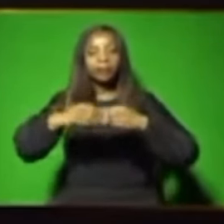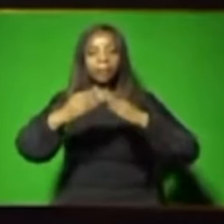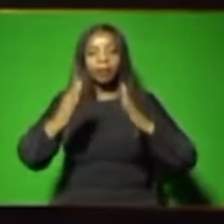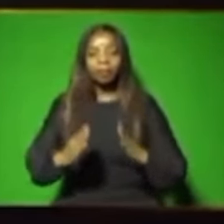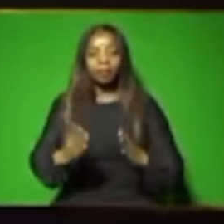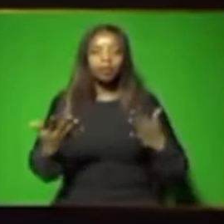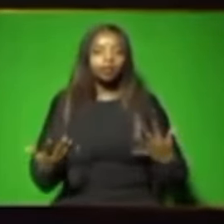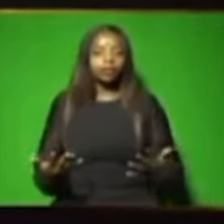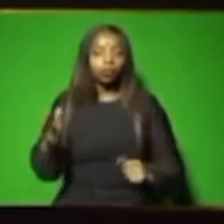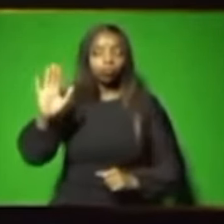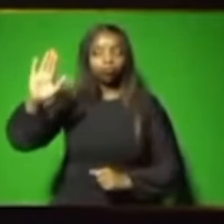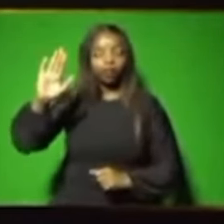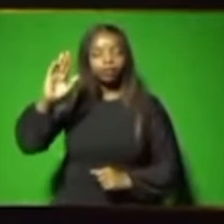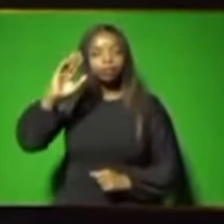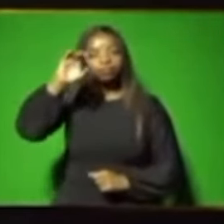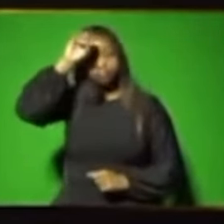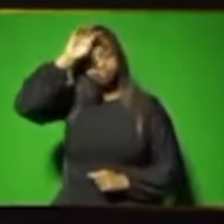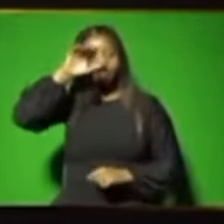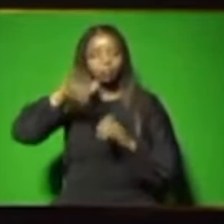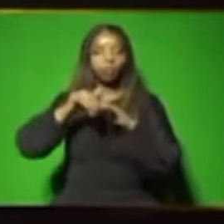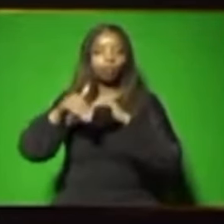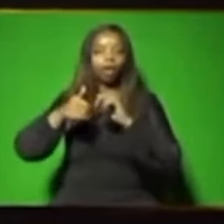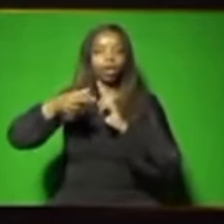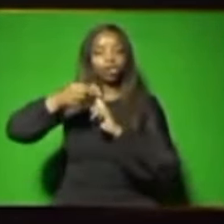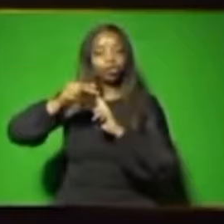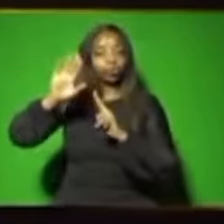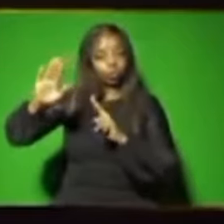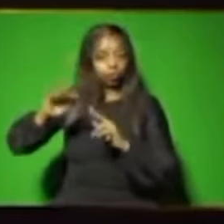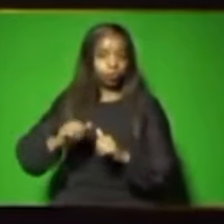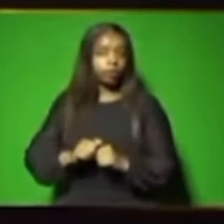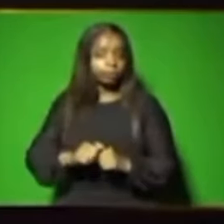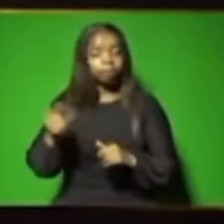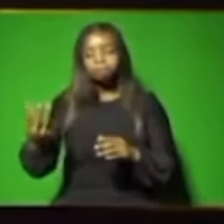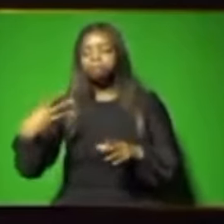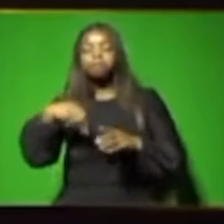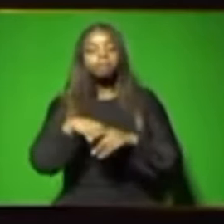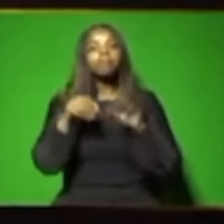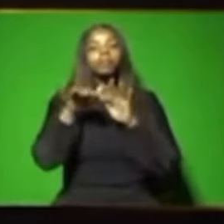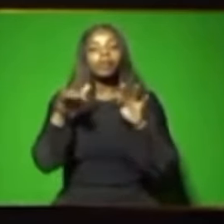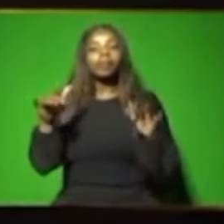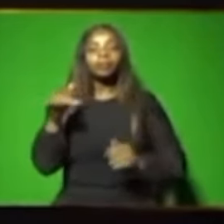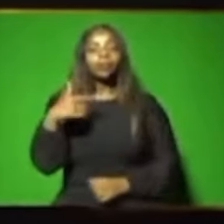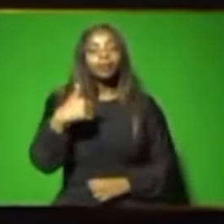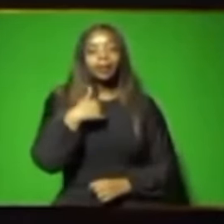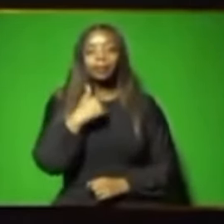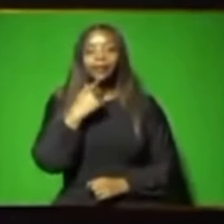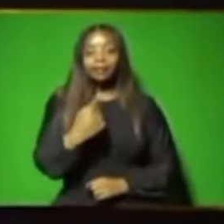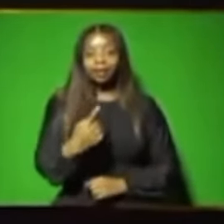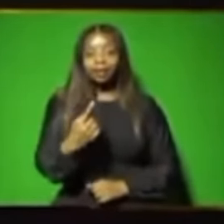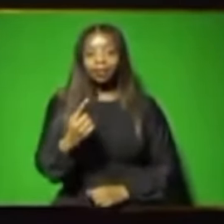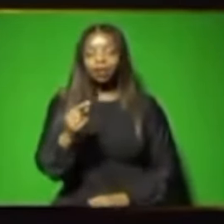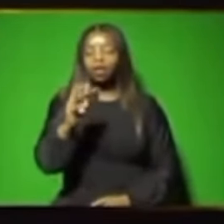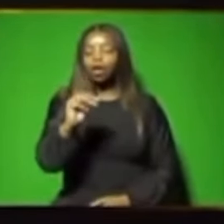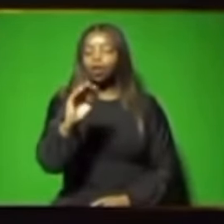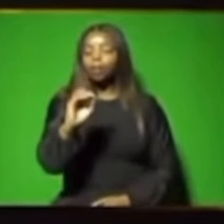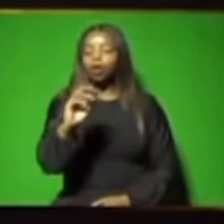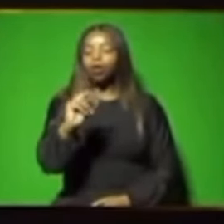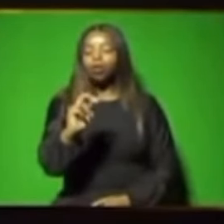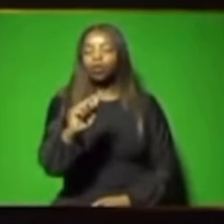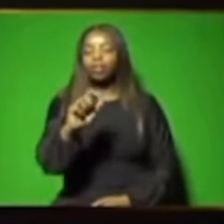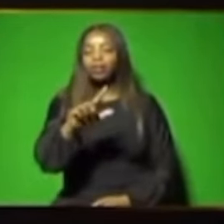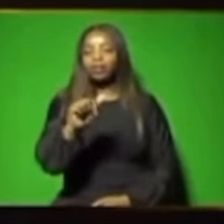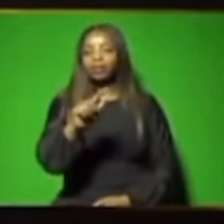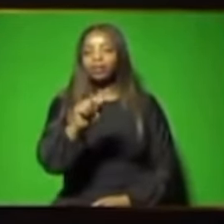Workers. I'd like you to speak to people like James Mutlatsi, who was the president of the National Union of